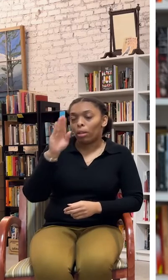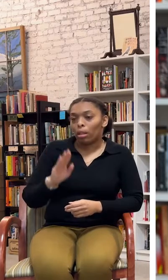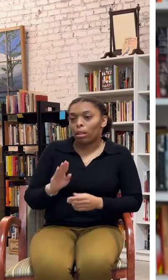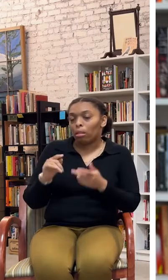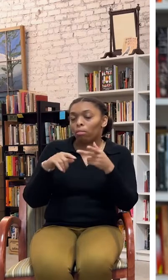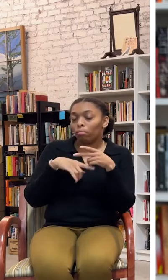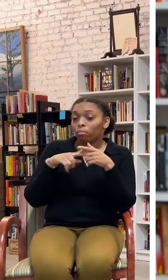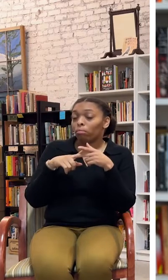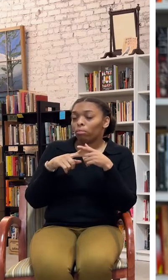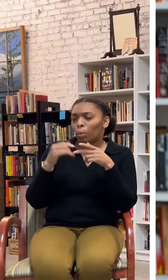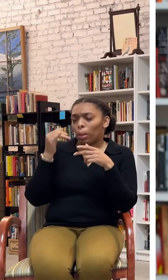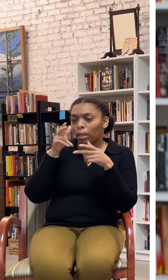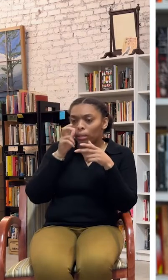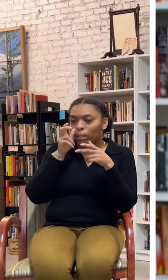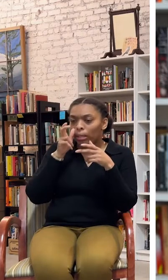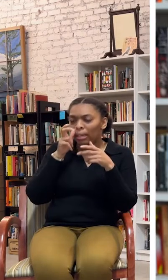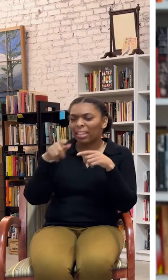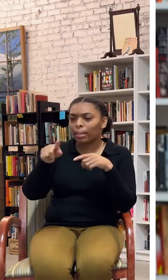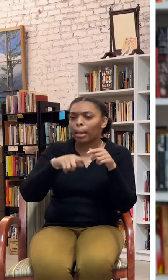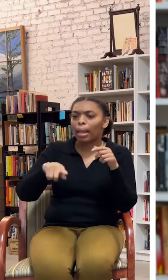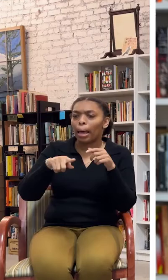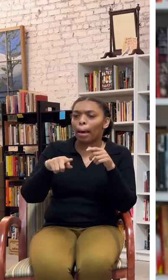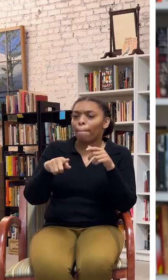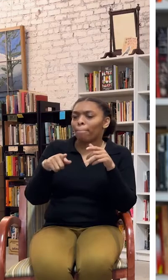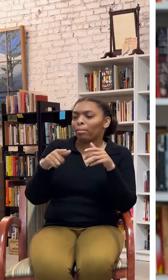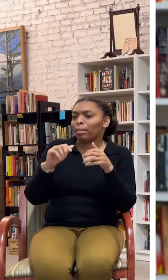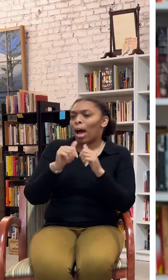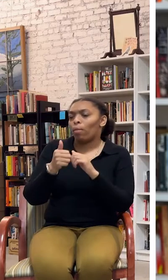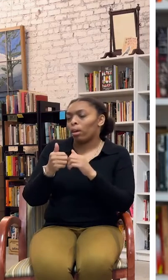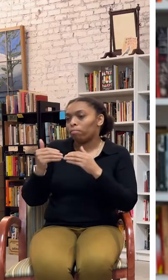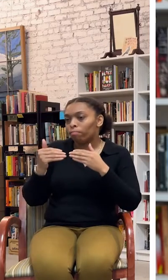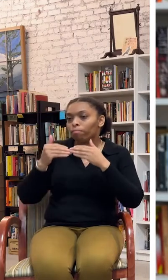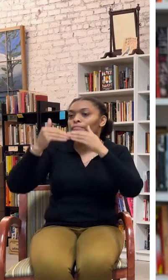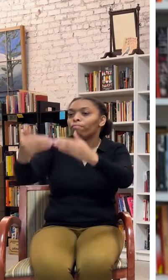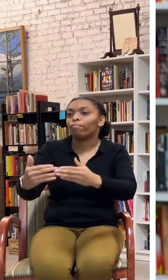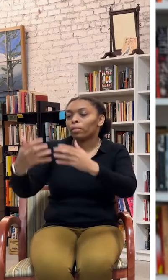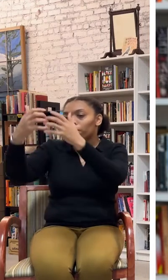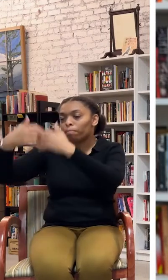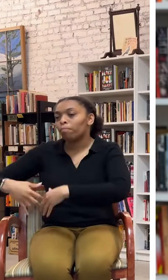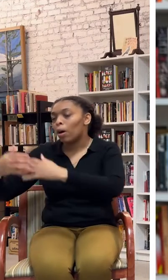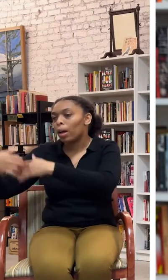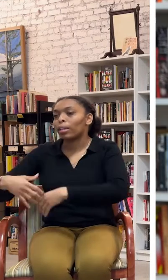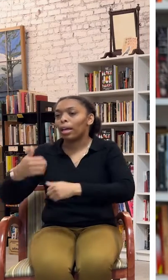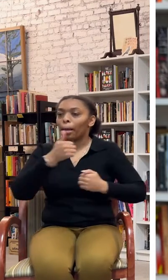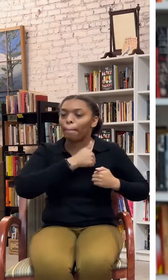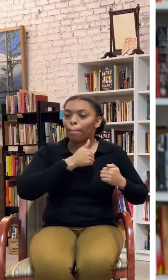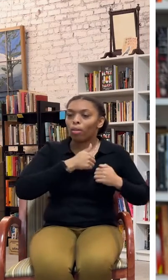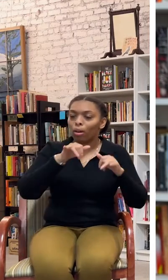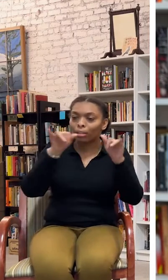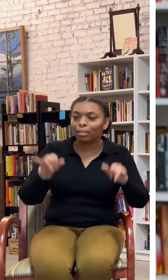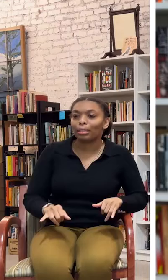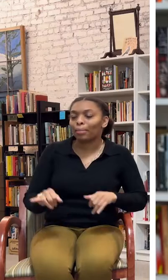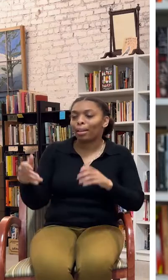talking about, you realize that that's their way to propel towards this goal of taking down these military forces that are exponentially